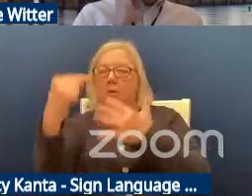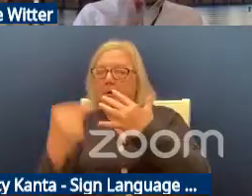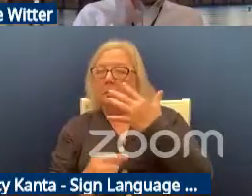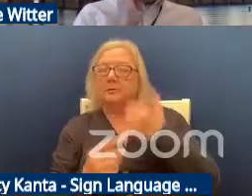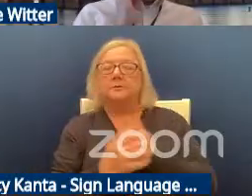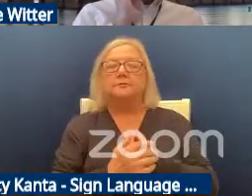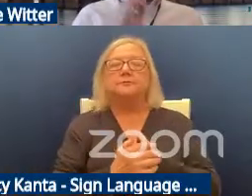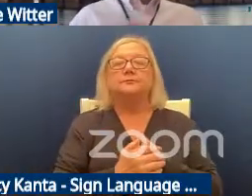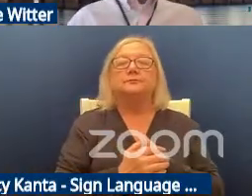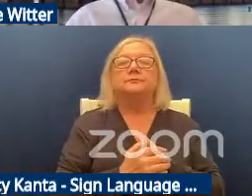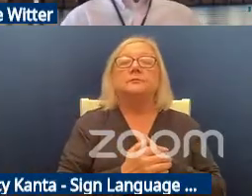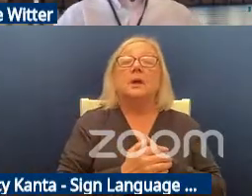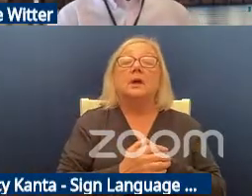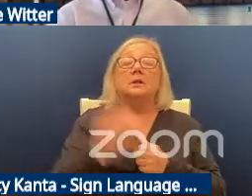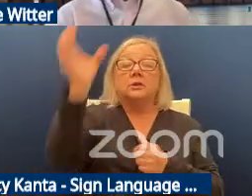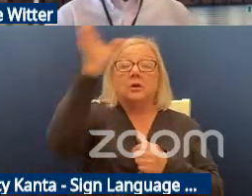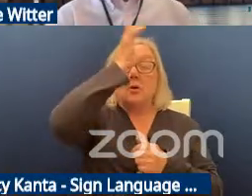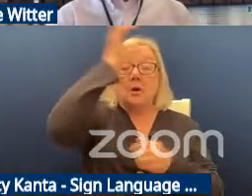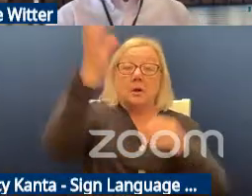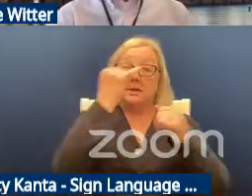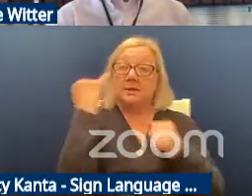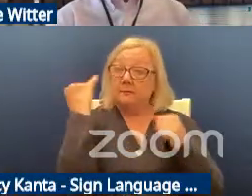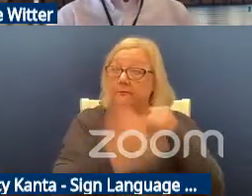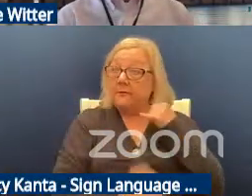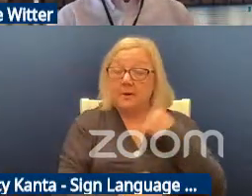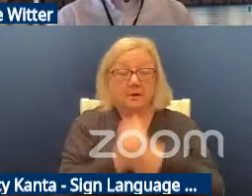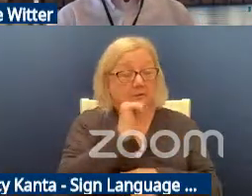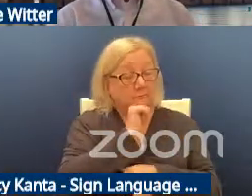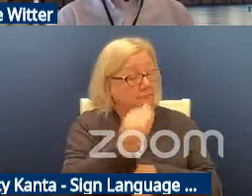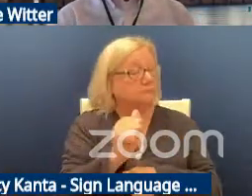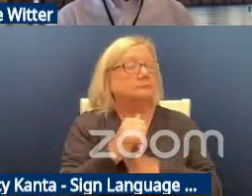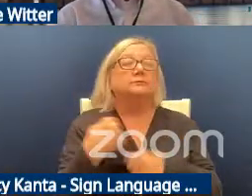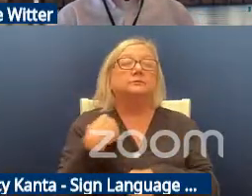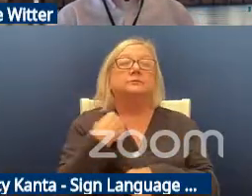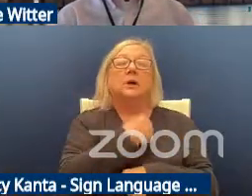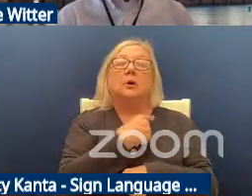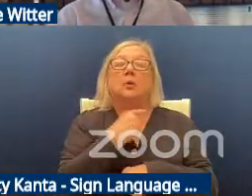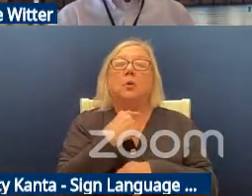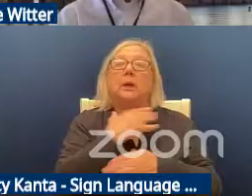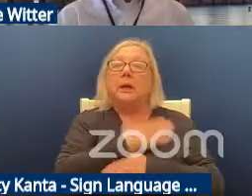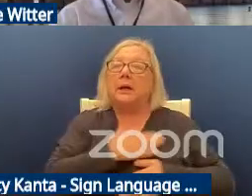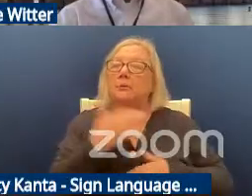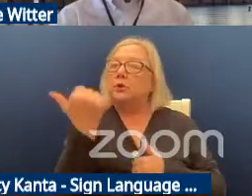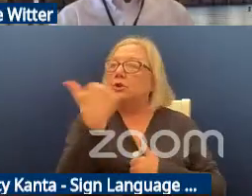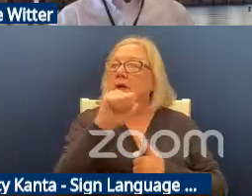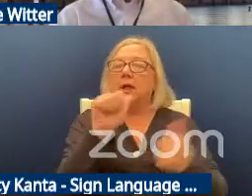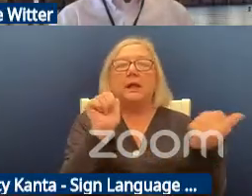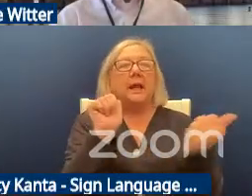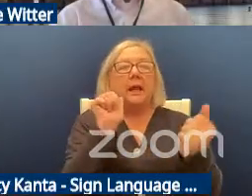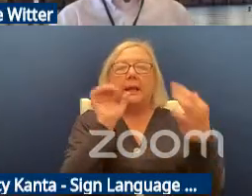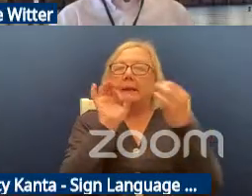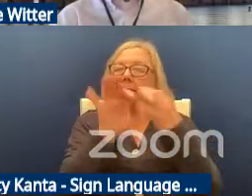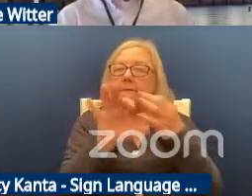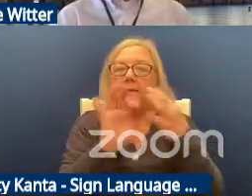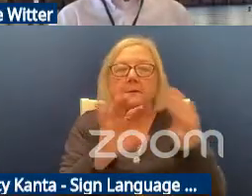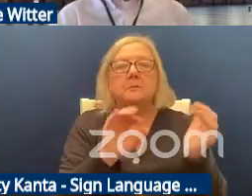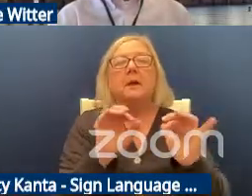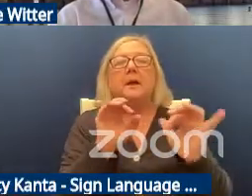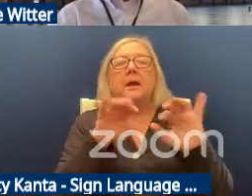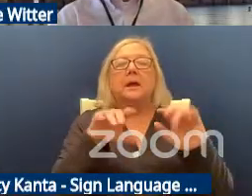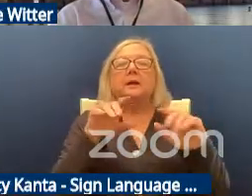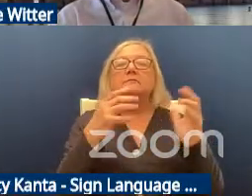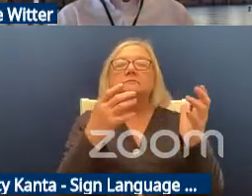final concepts. We appreciate any input, and the team will take that and put that